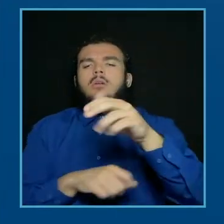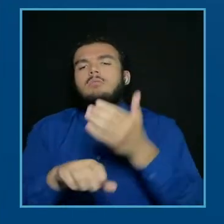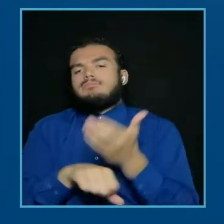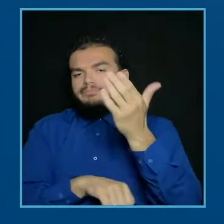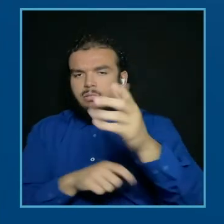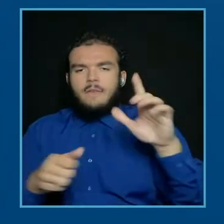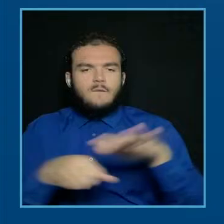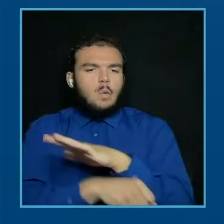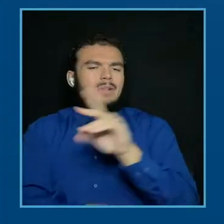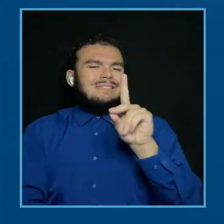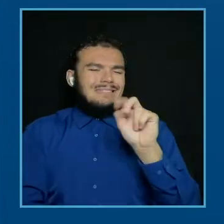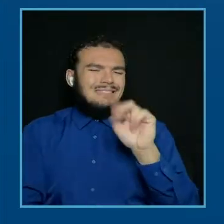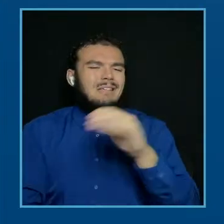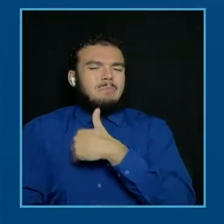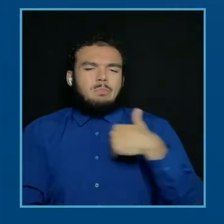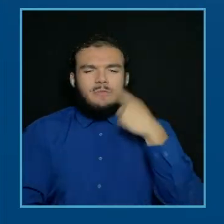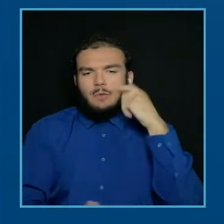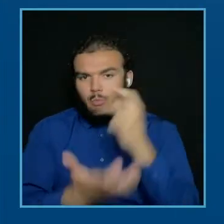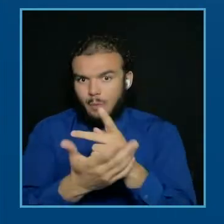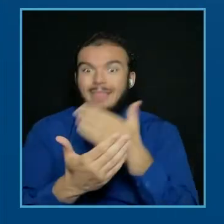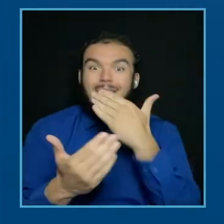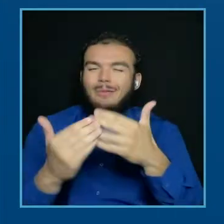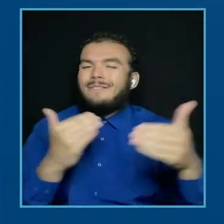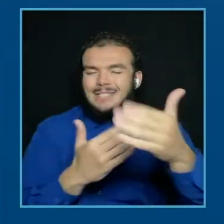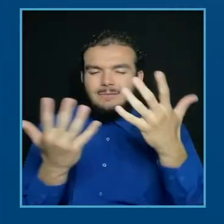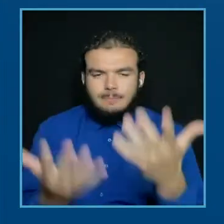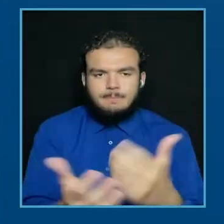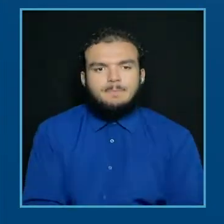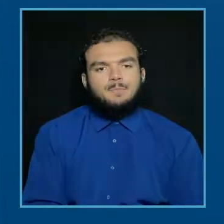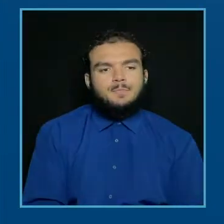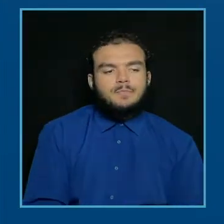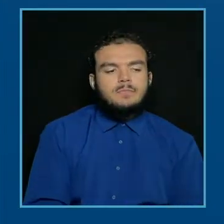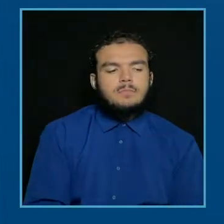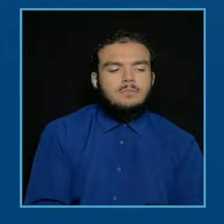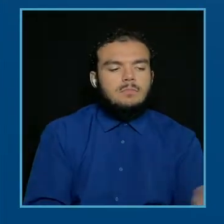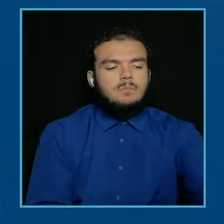for its approval. Thank you in advance for your work today.